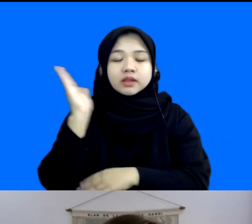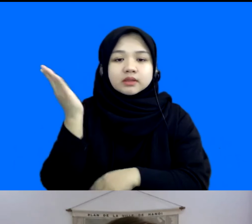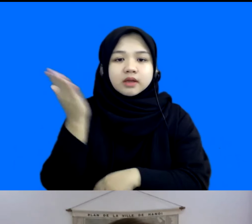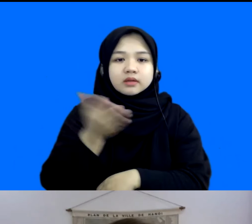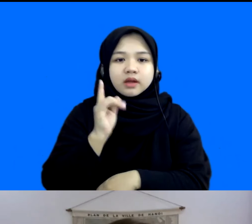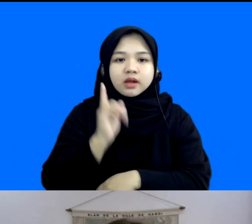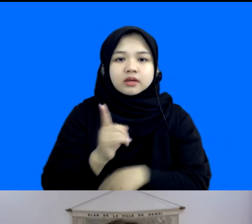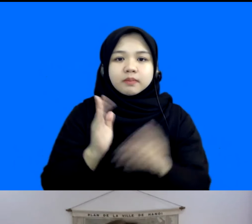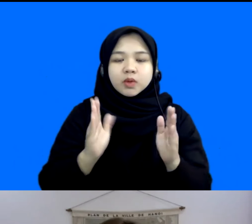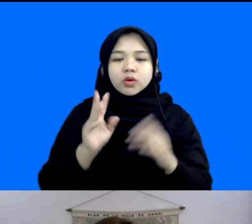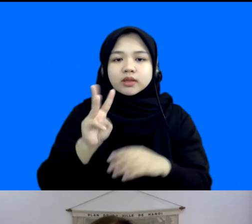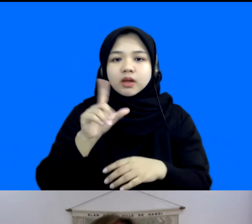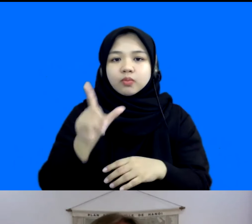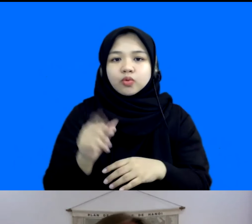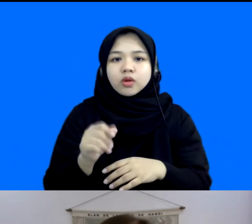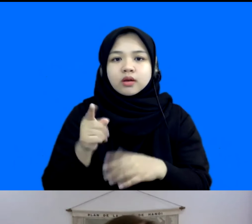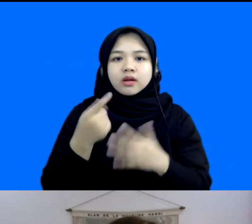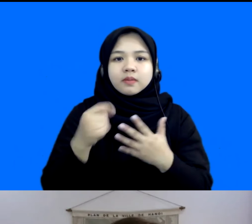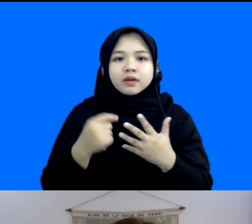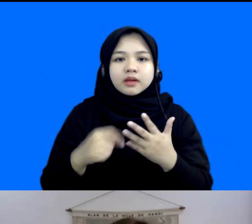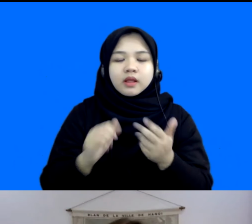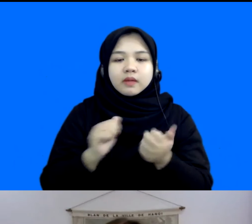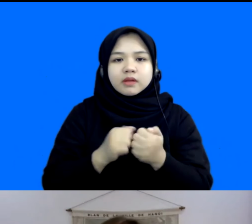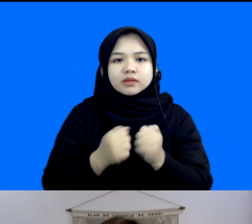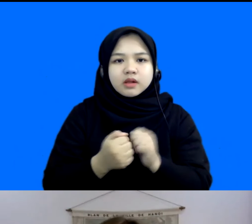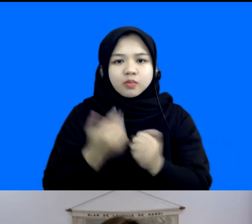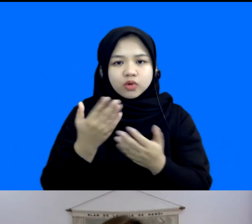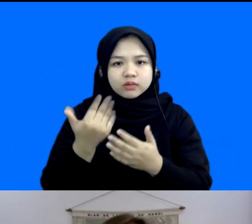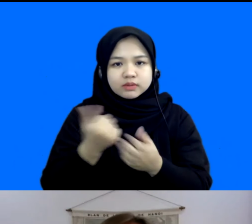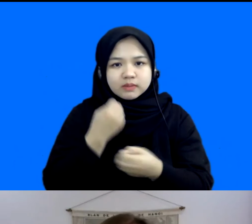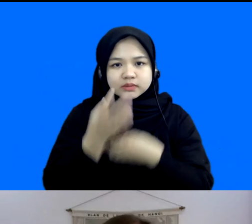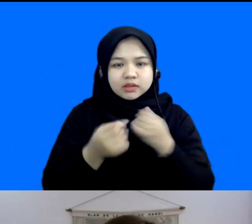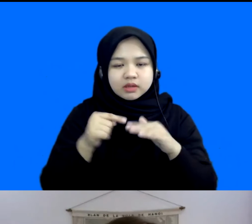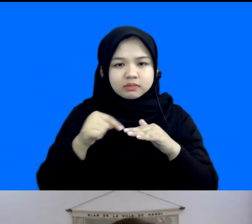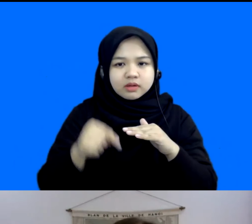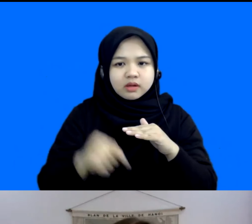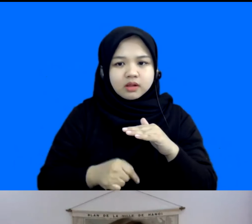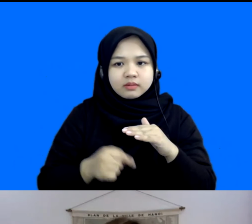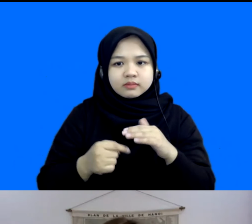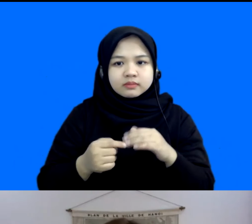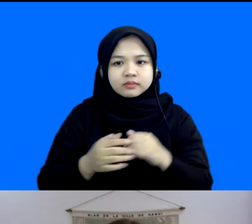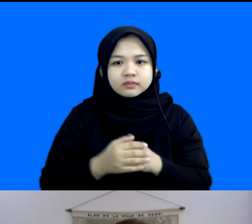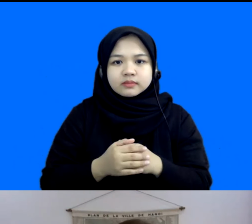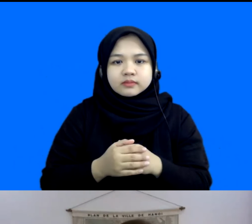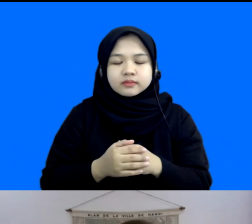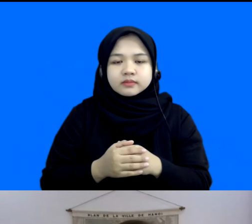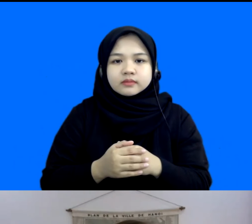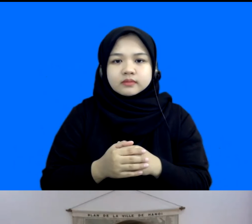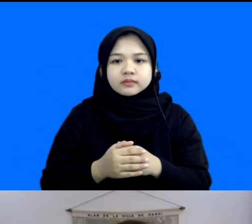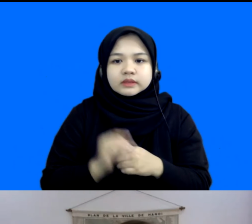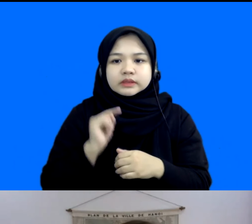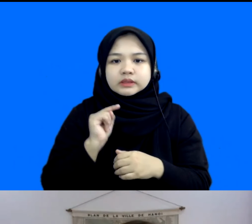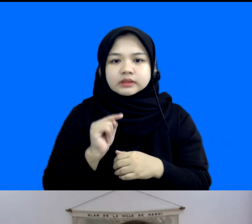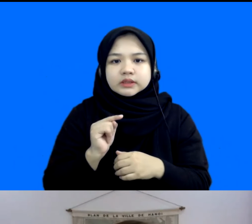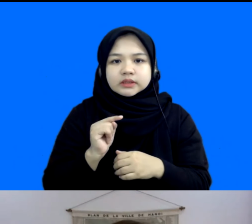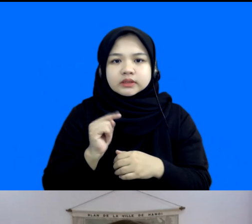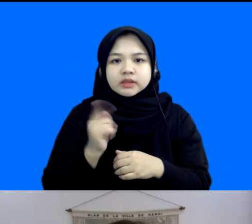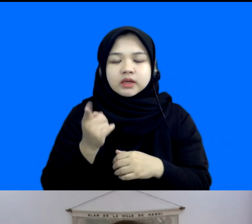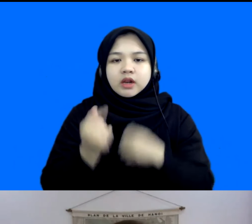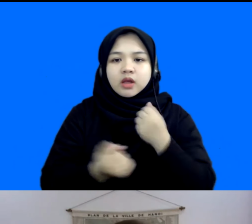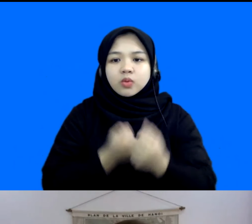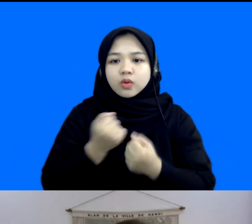problems. And I wondered if you could tell us a little bit more about that, what that involves and what that looks like. Ah, so